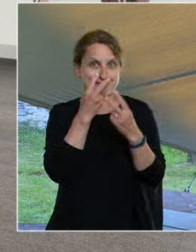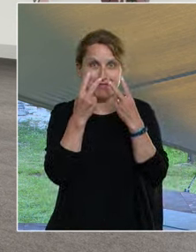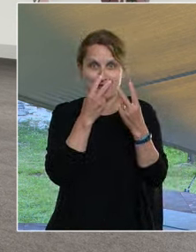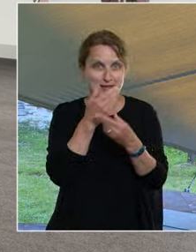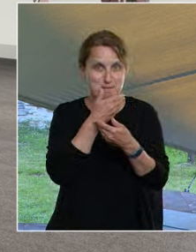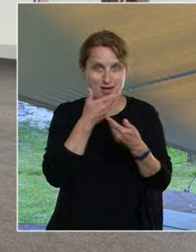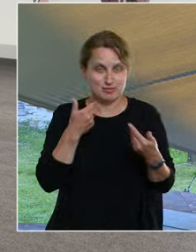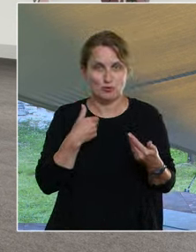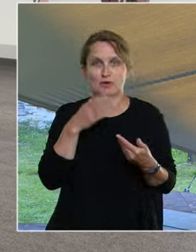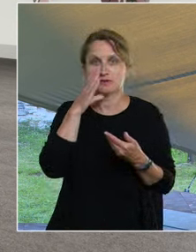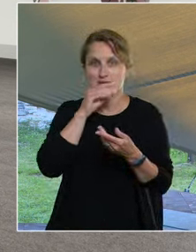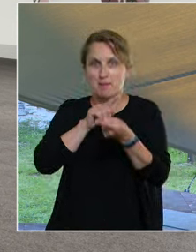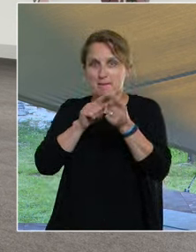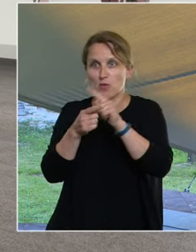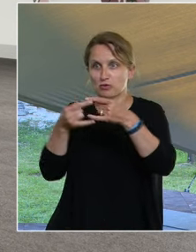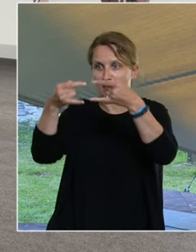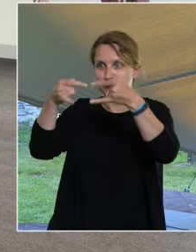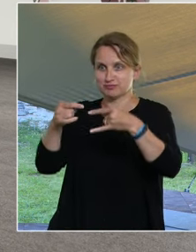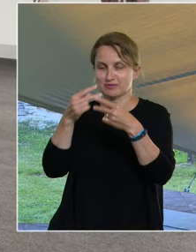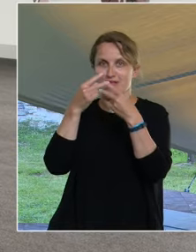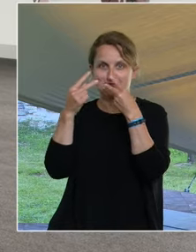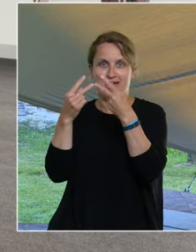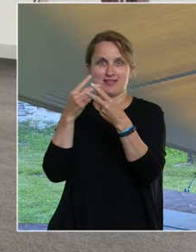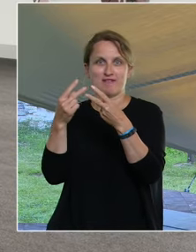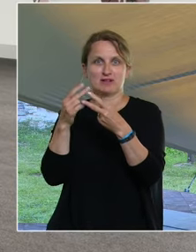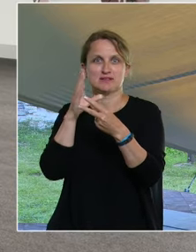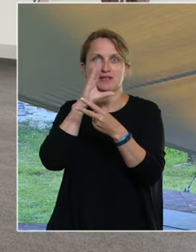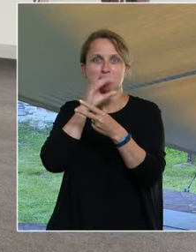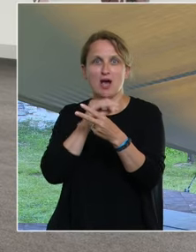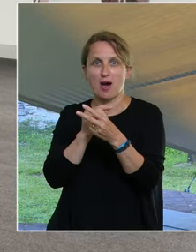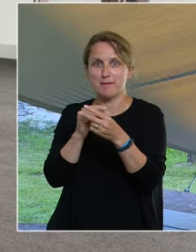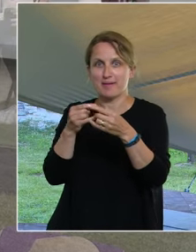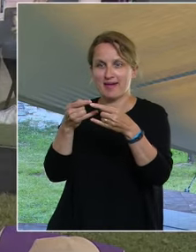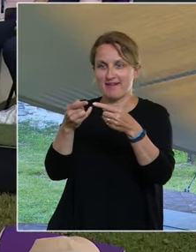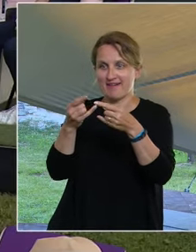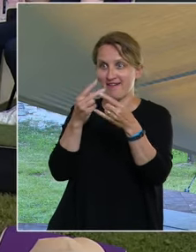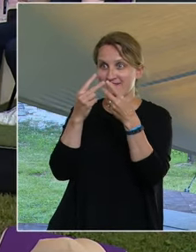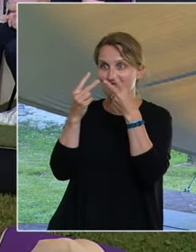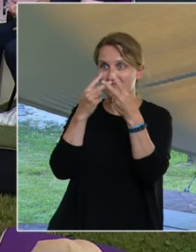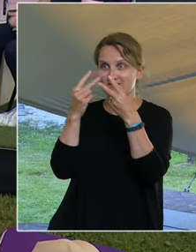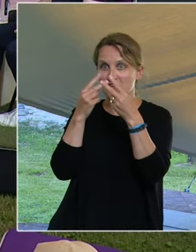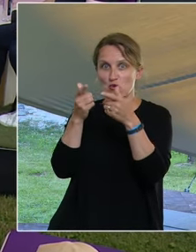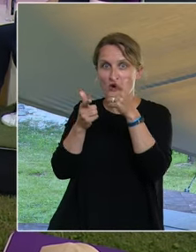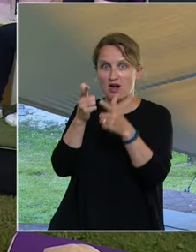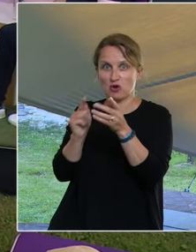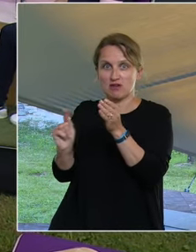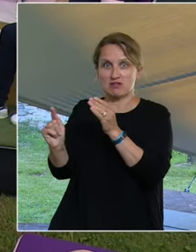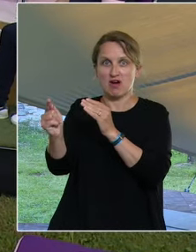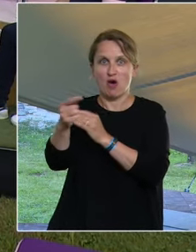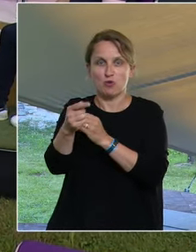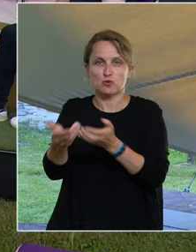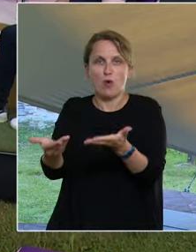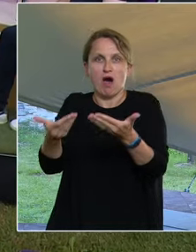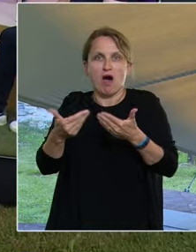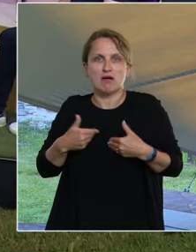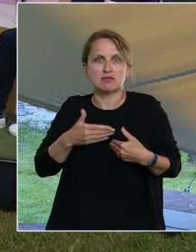ourselves a different set of senses and always new means of expression. I think that's very important. We are living more and more in spaces that